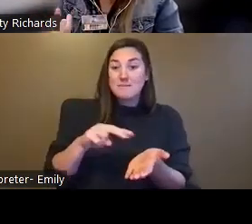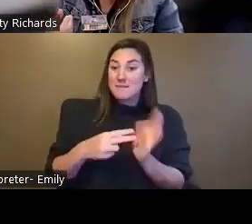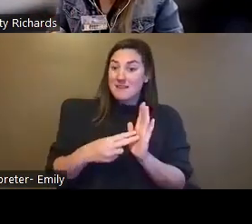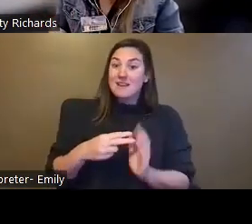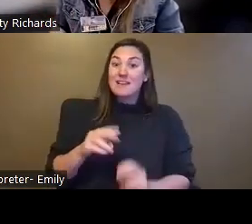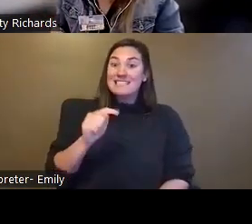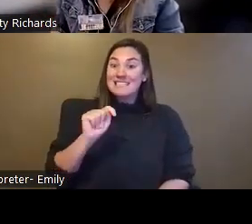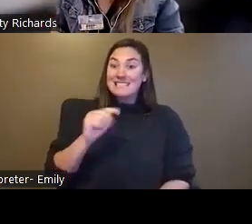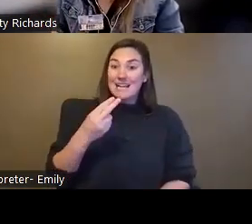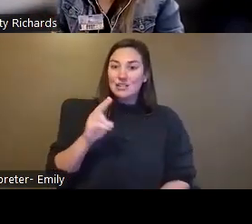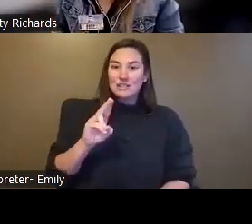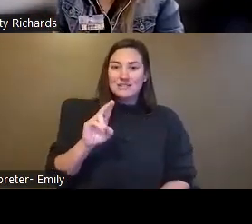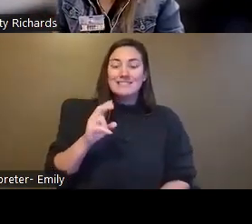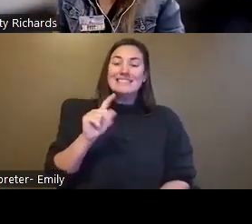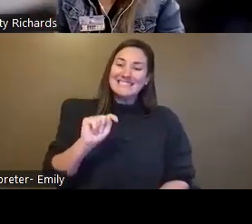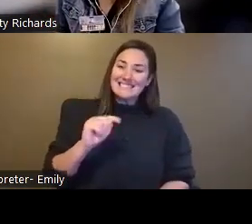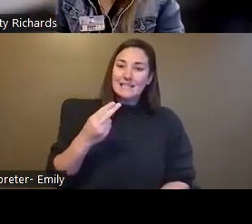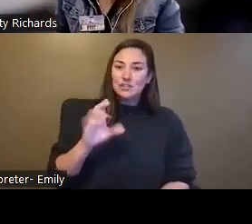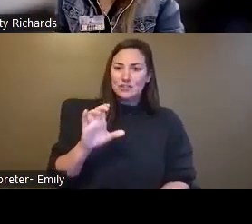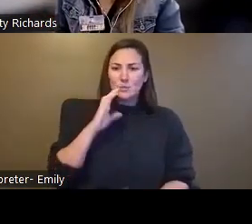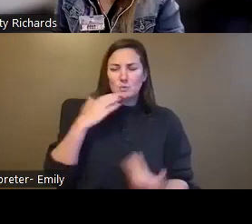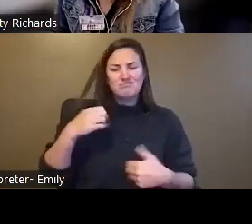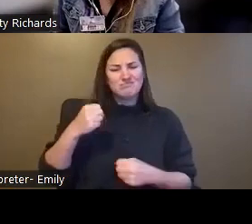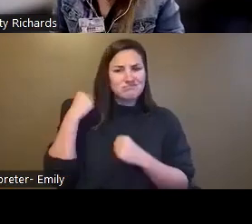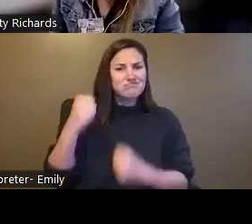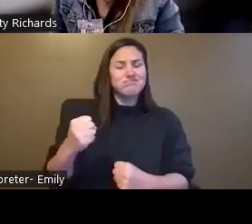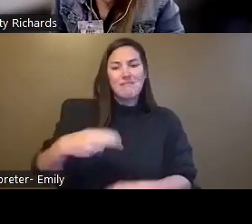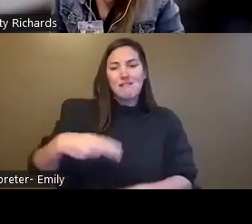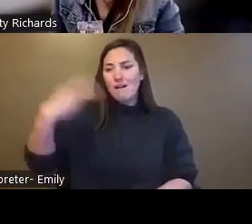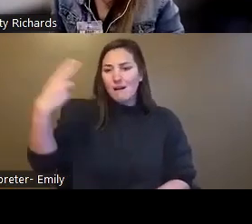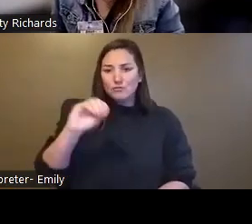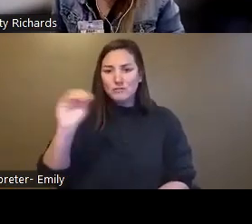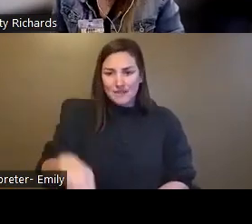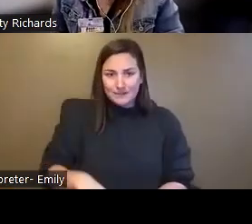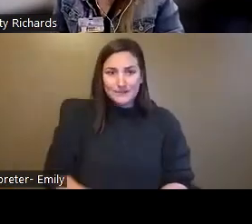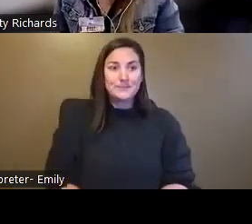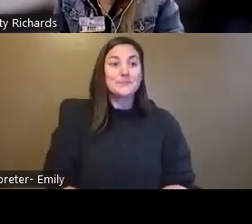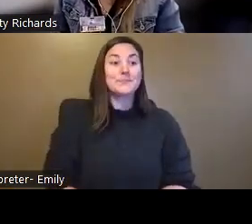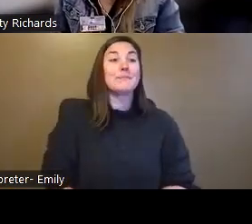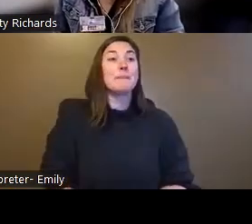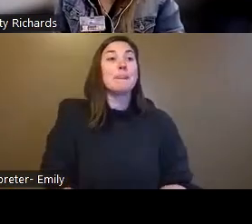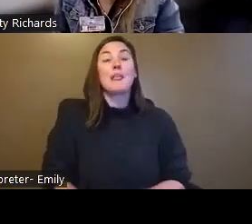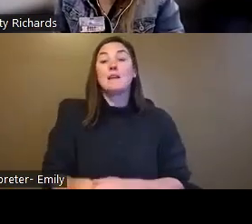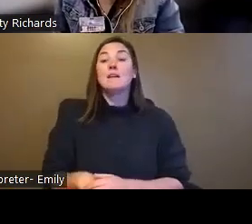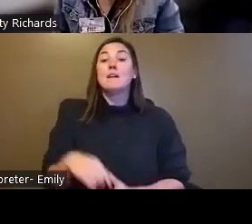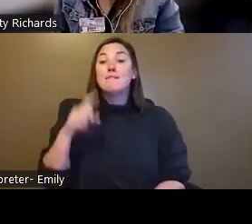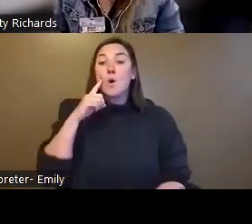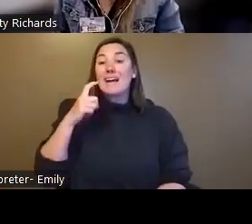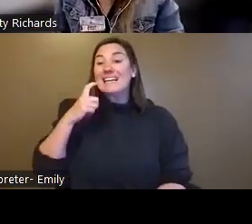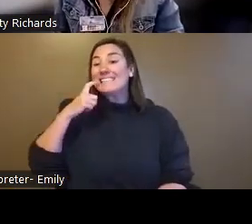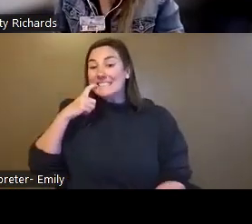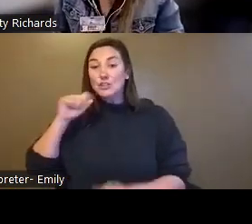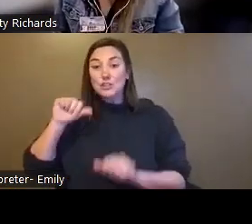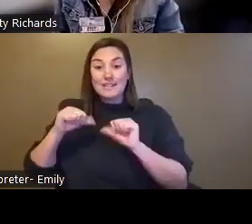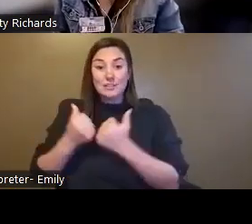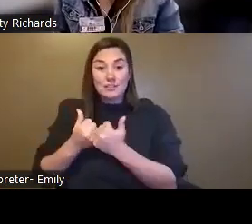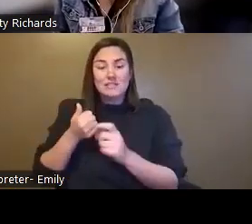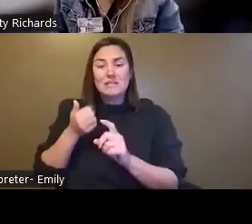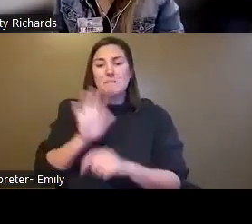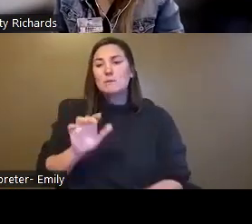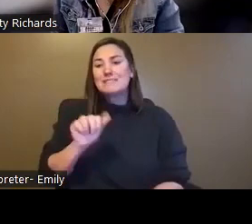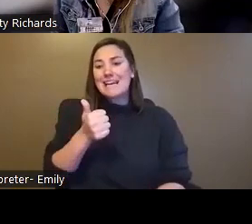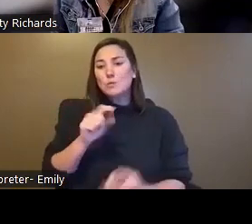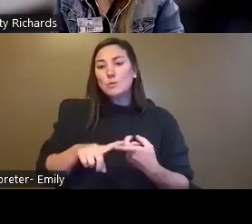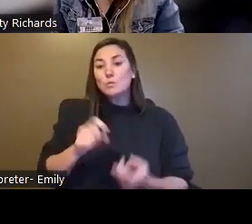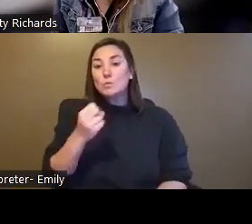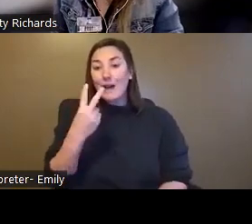THC higher. The Partnership for Addiction notes that in 2019, 12% of 12th graders